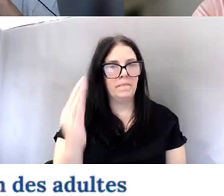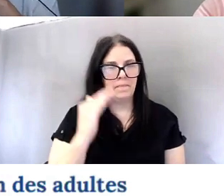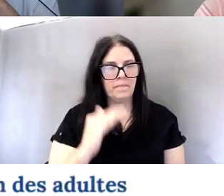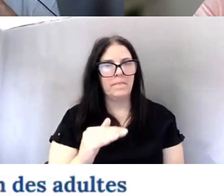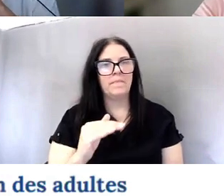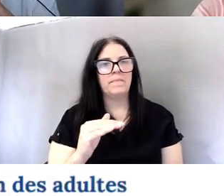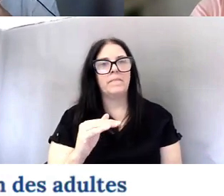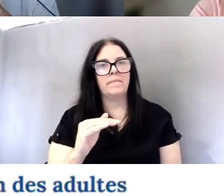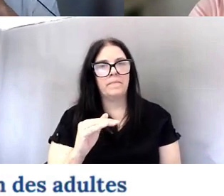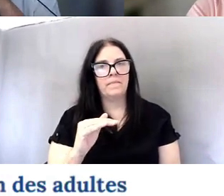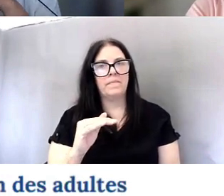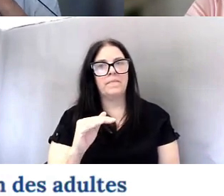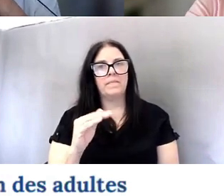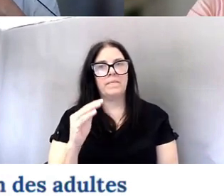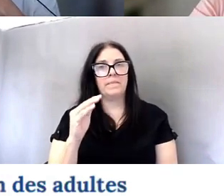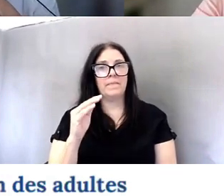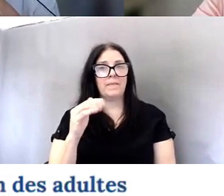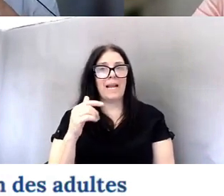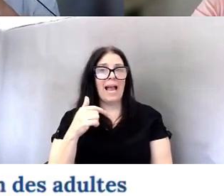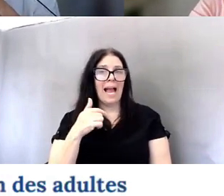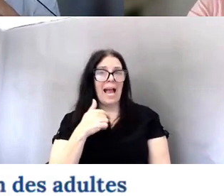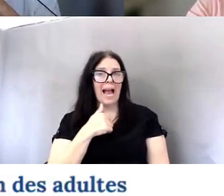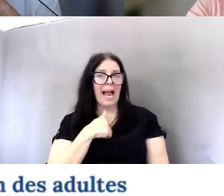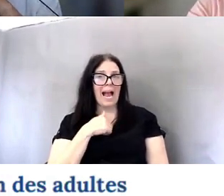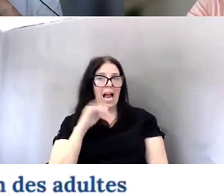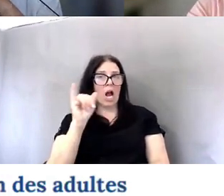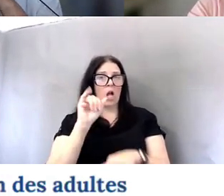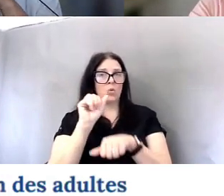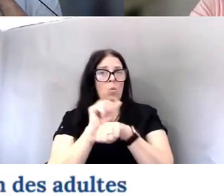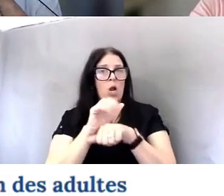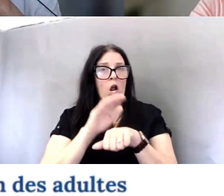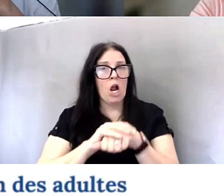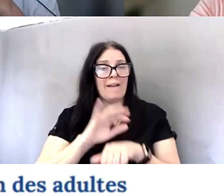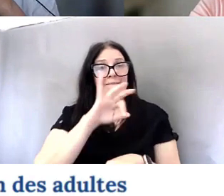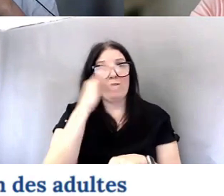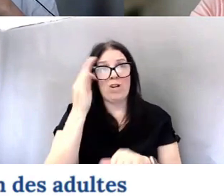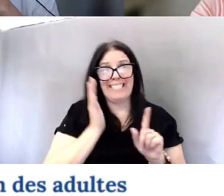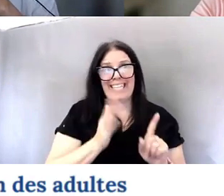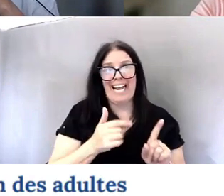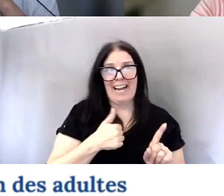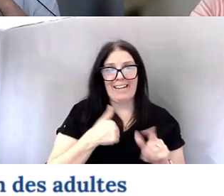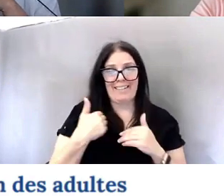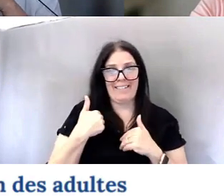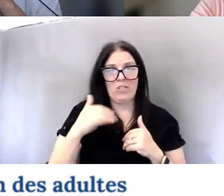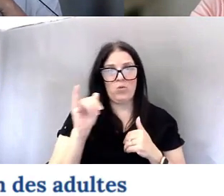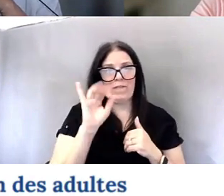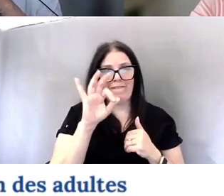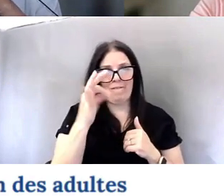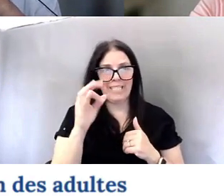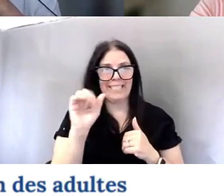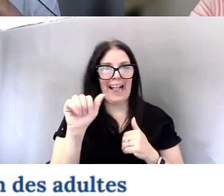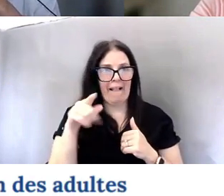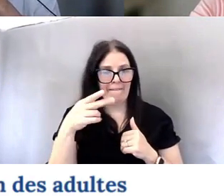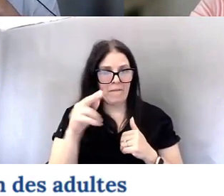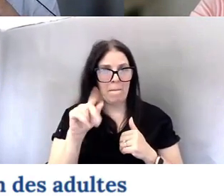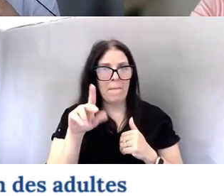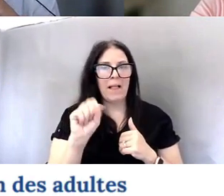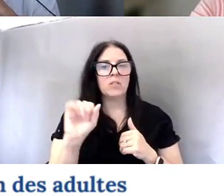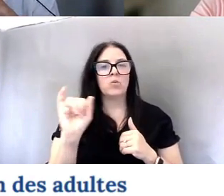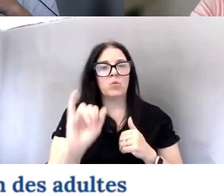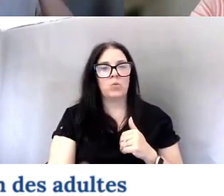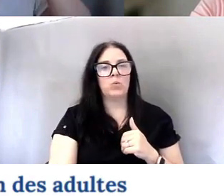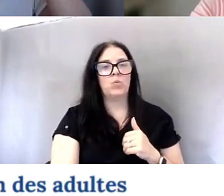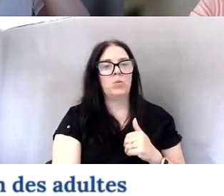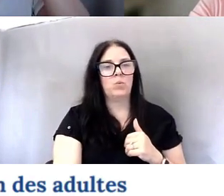And well, since I also work on the Francophone side of things at Alpha Plus, since